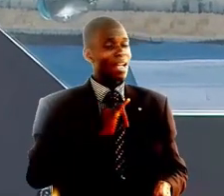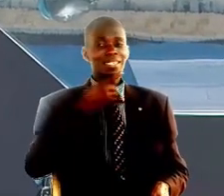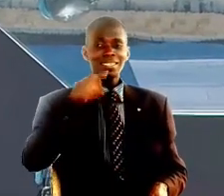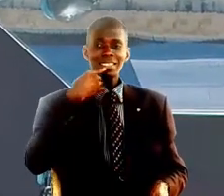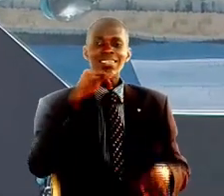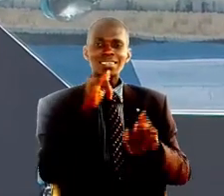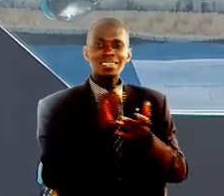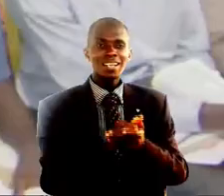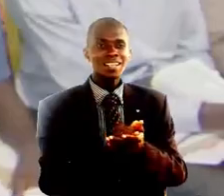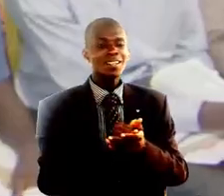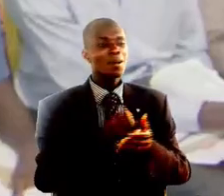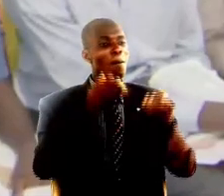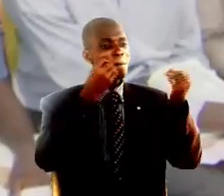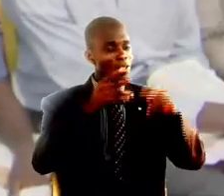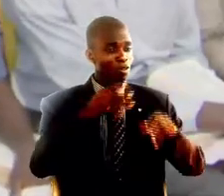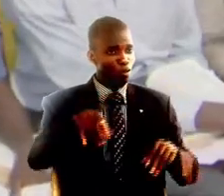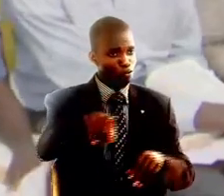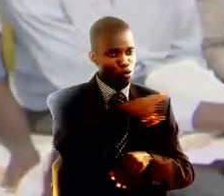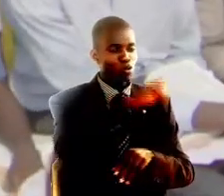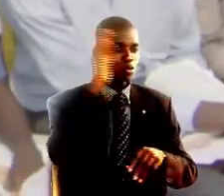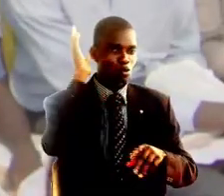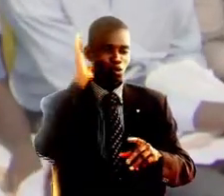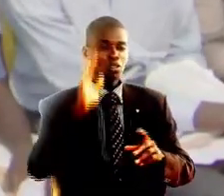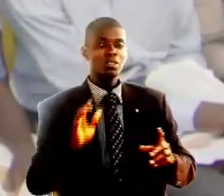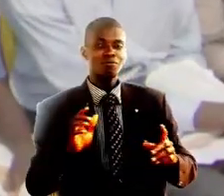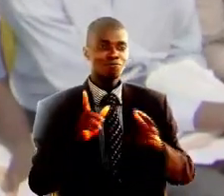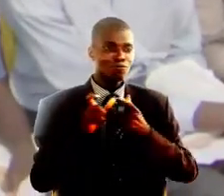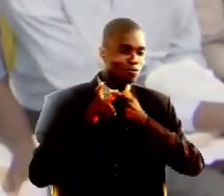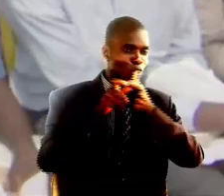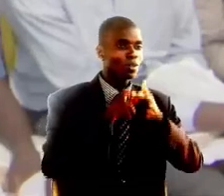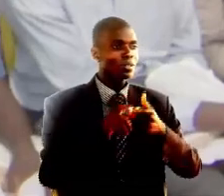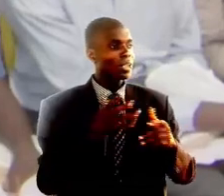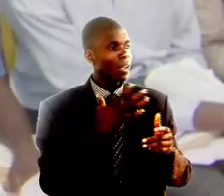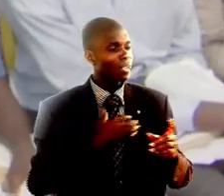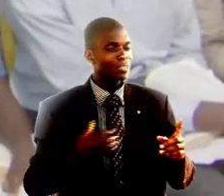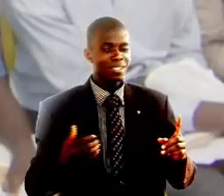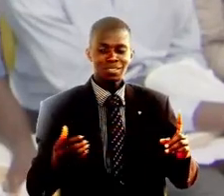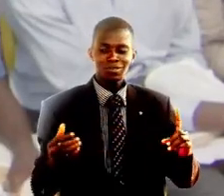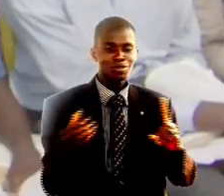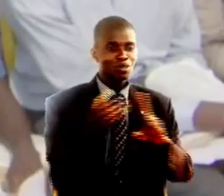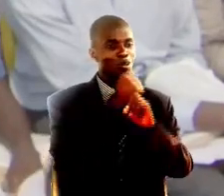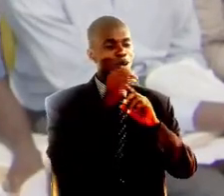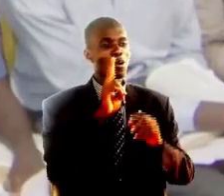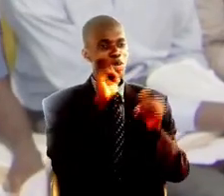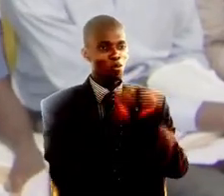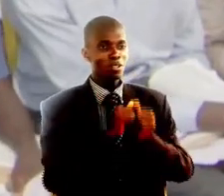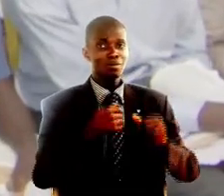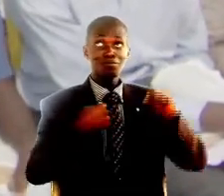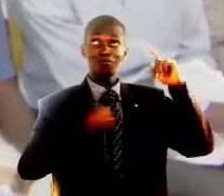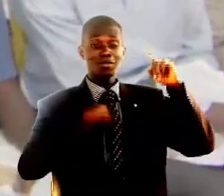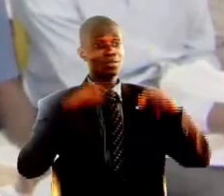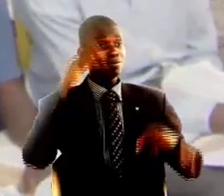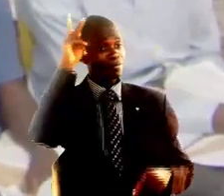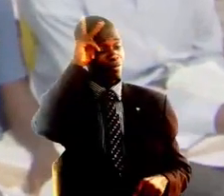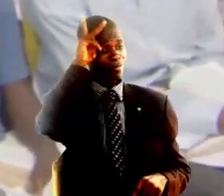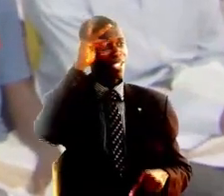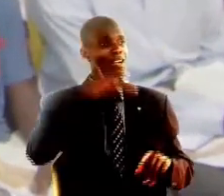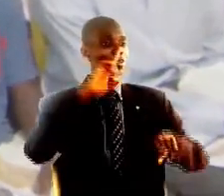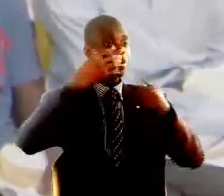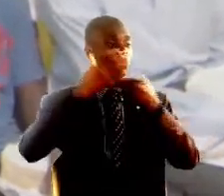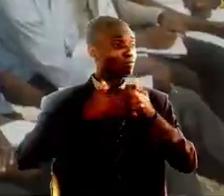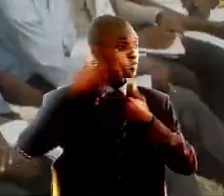amen. Say amen for them. I said, some of you will catch up with me and go beyond me. You